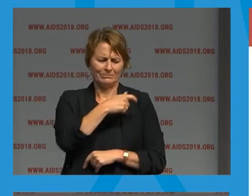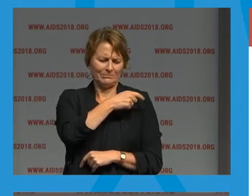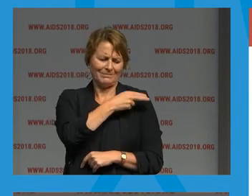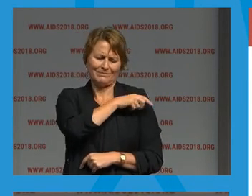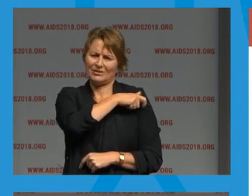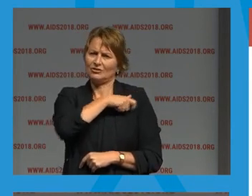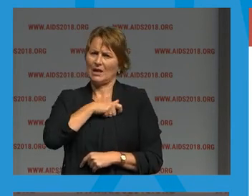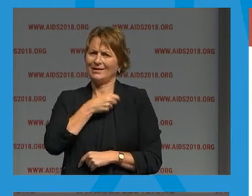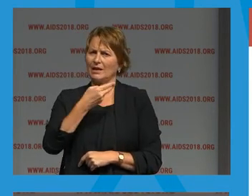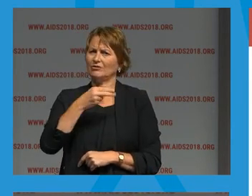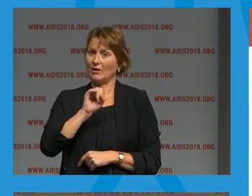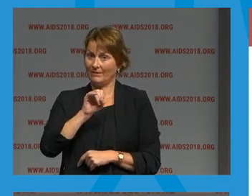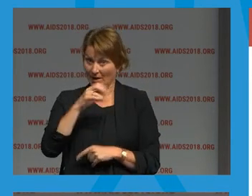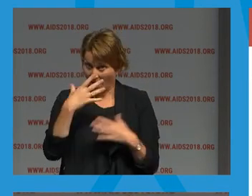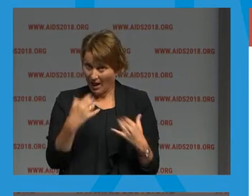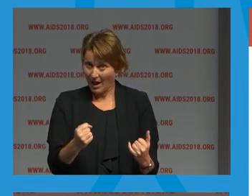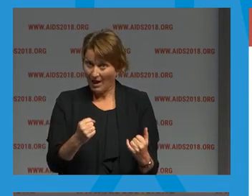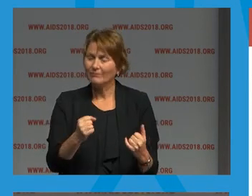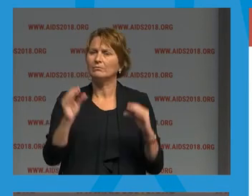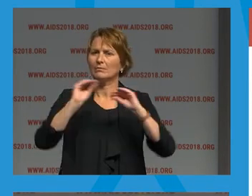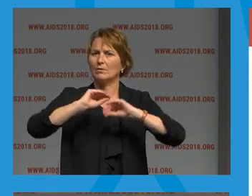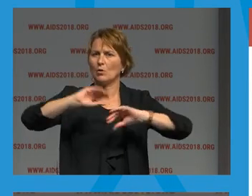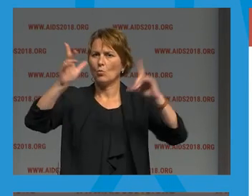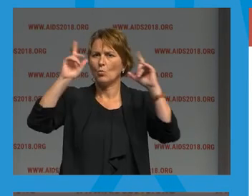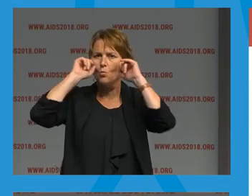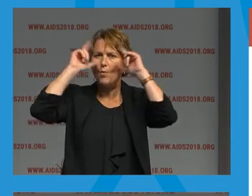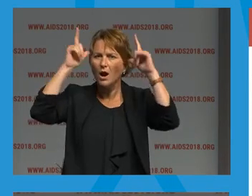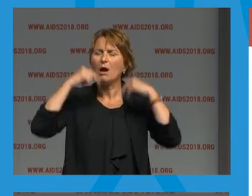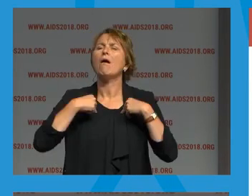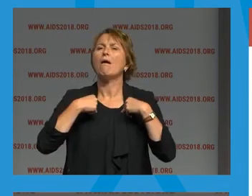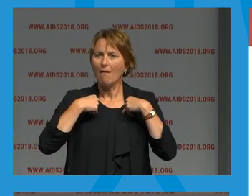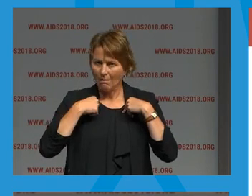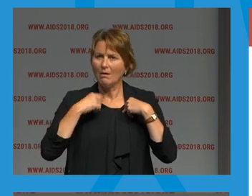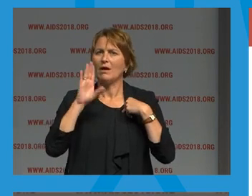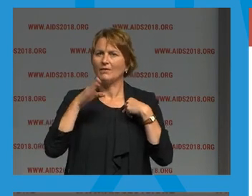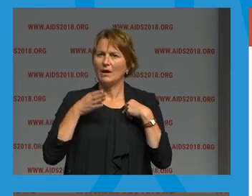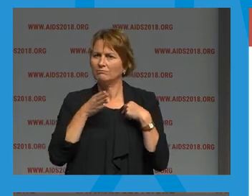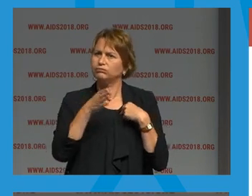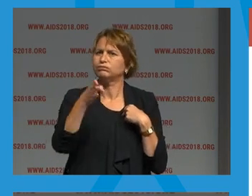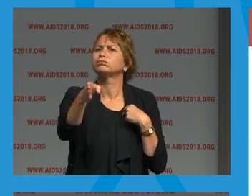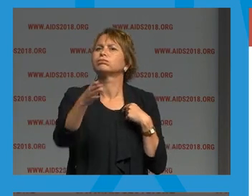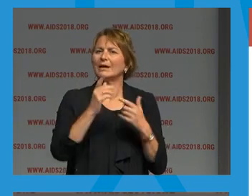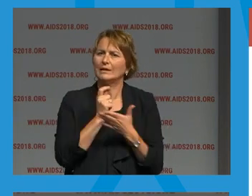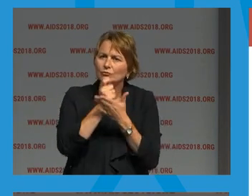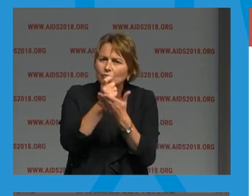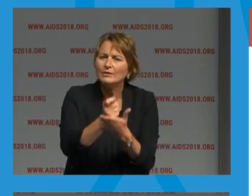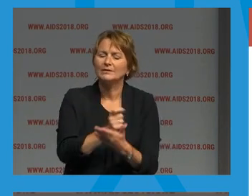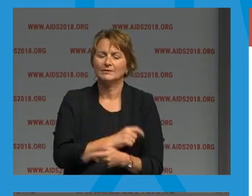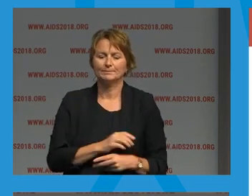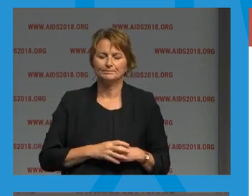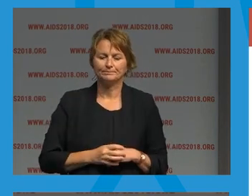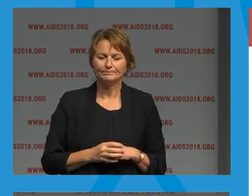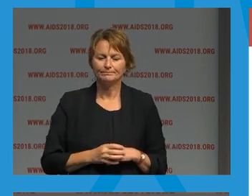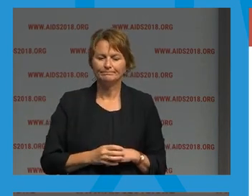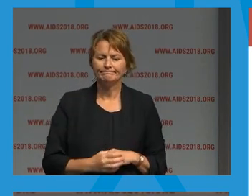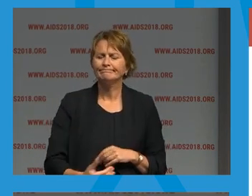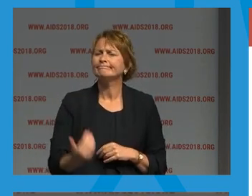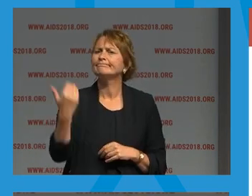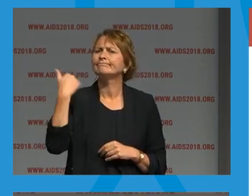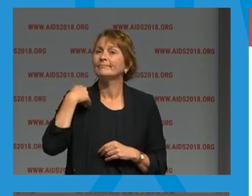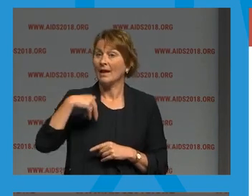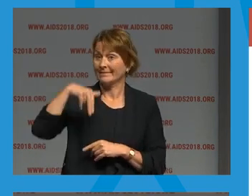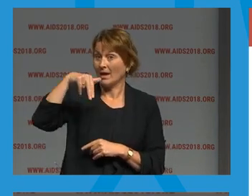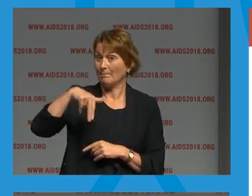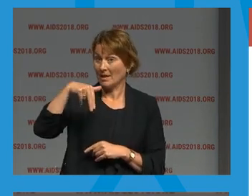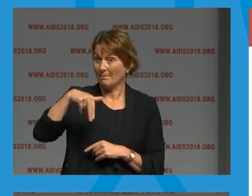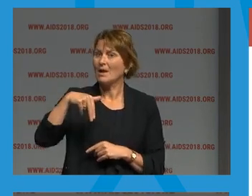the gateway to clear prevention and treatment interventions. Namibia just released their data today and